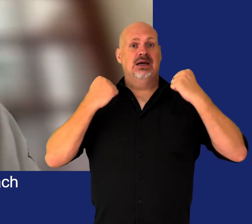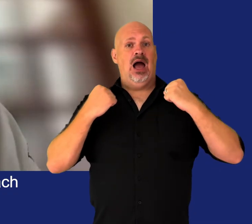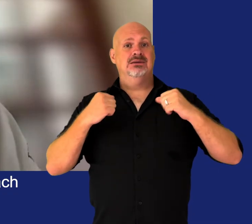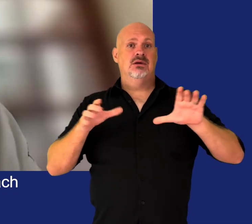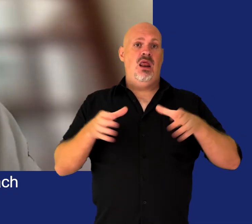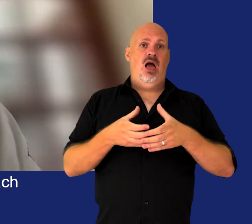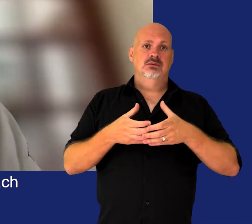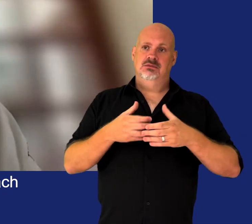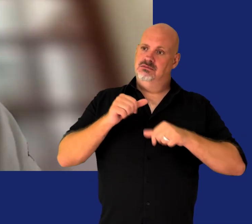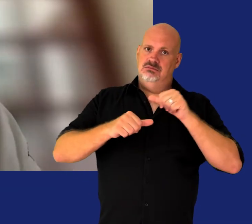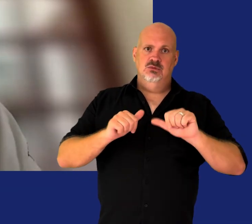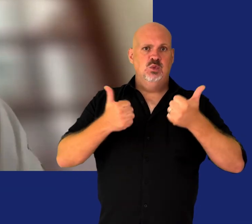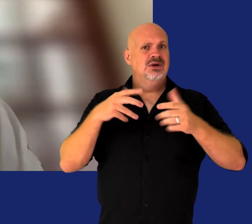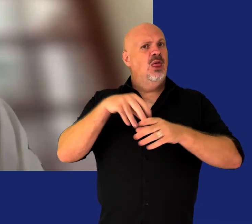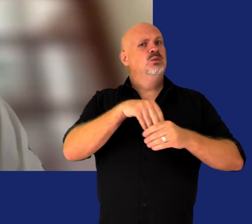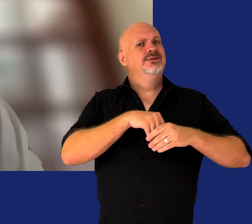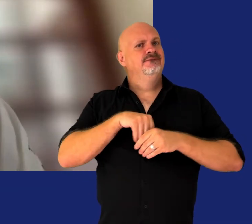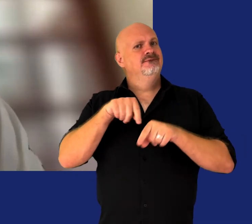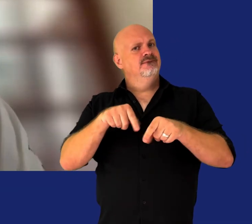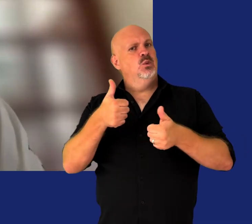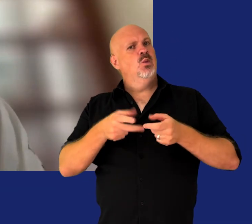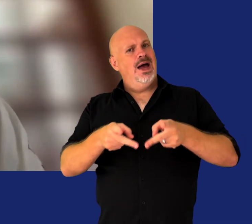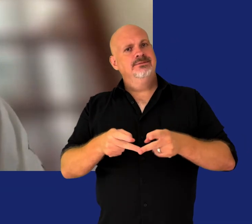doing an exercise class.